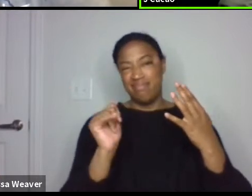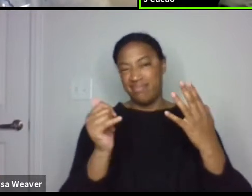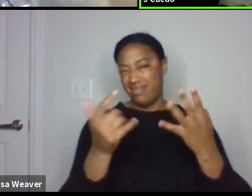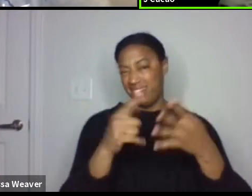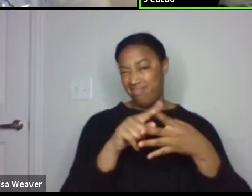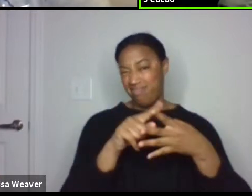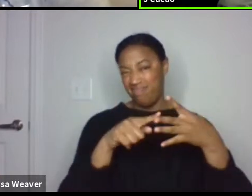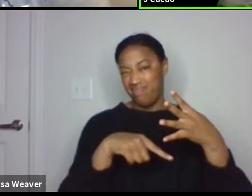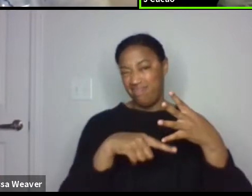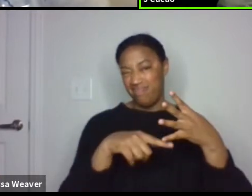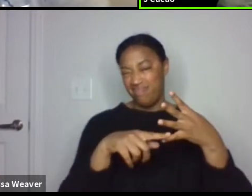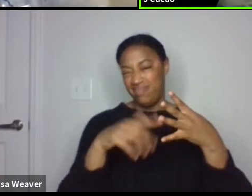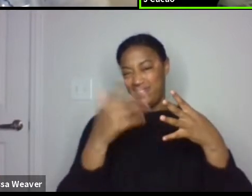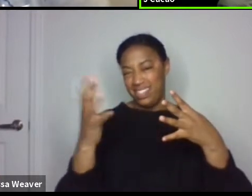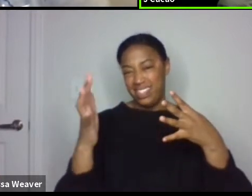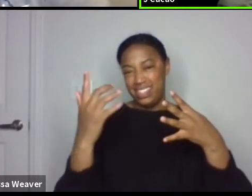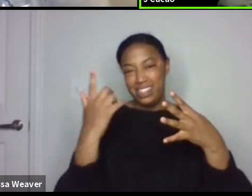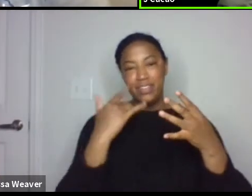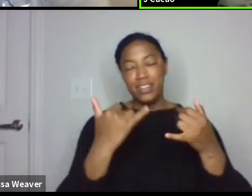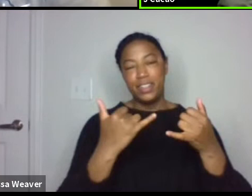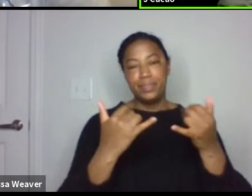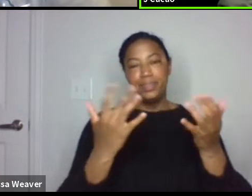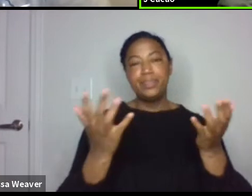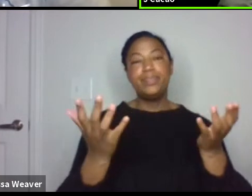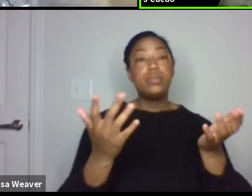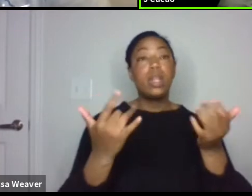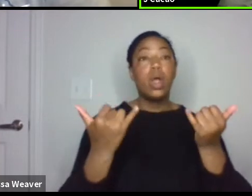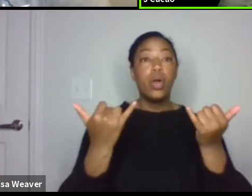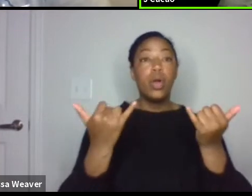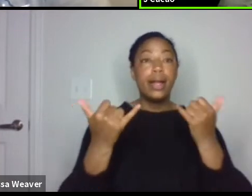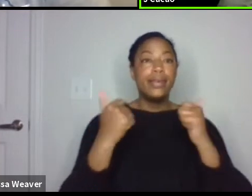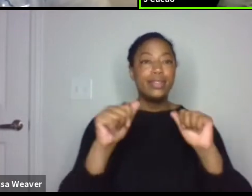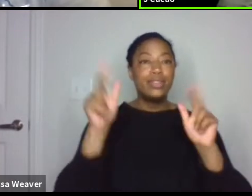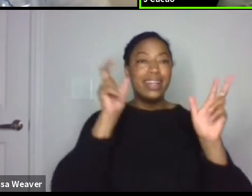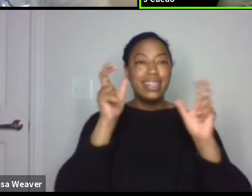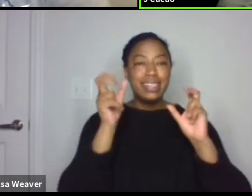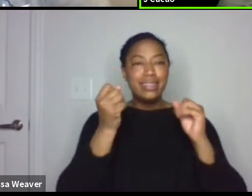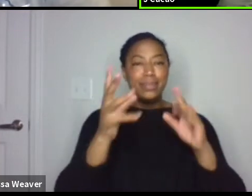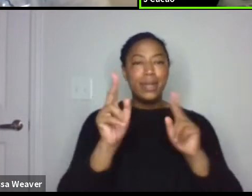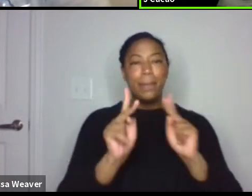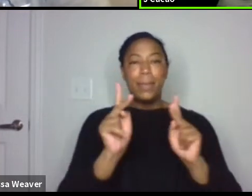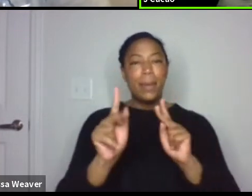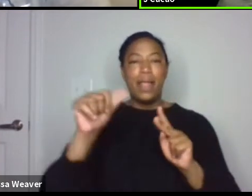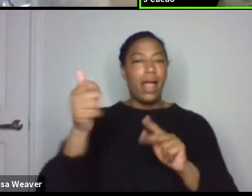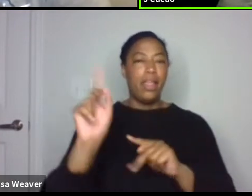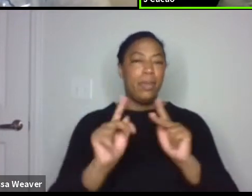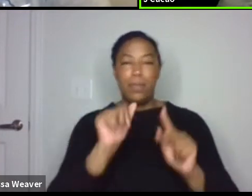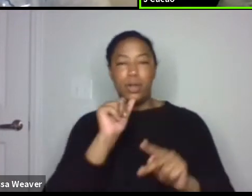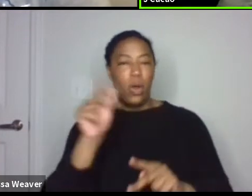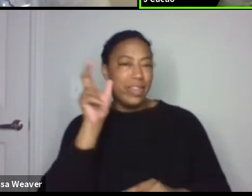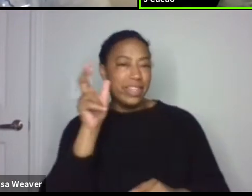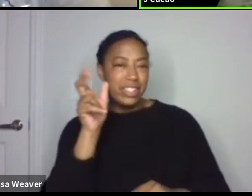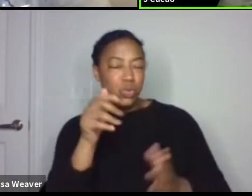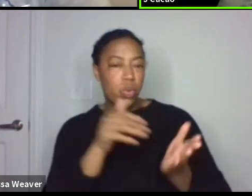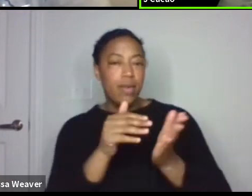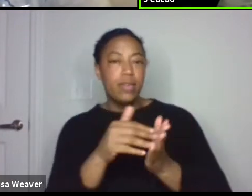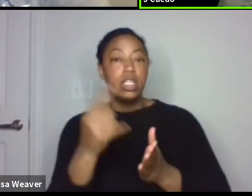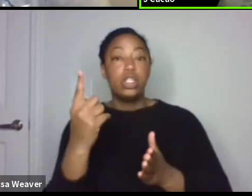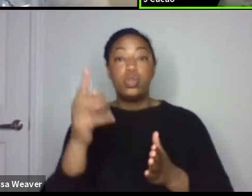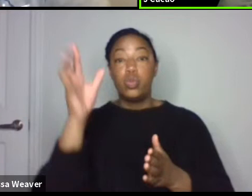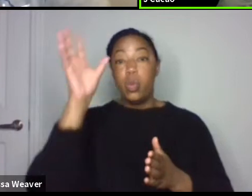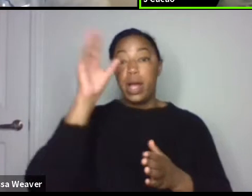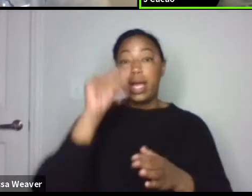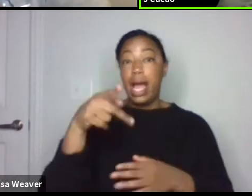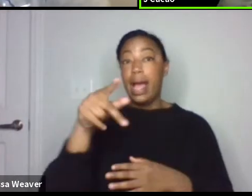real. I mean, I try to listen to a lot of guys that not a lot of people listen to. You know what I'm saying? Like there's a guy out in Pittsburgh